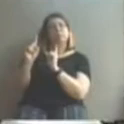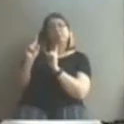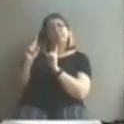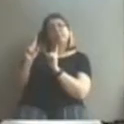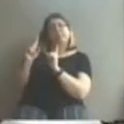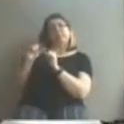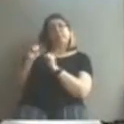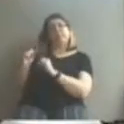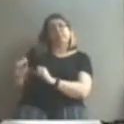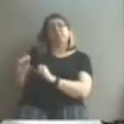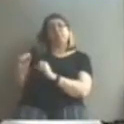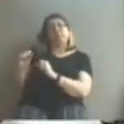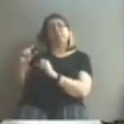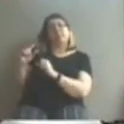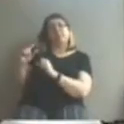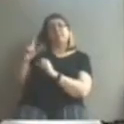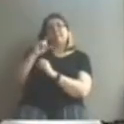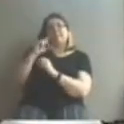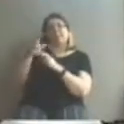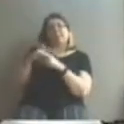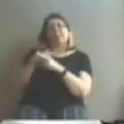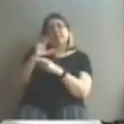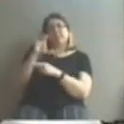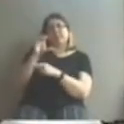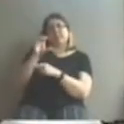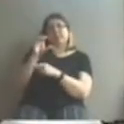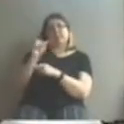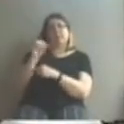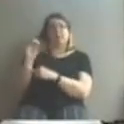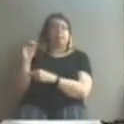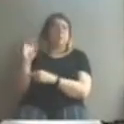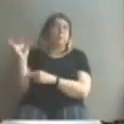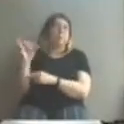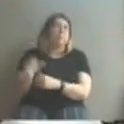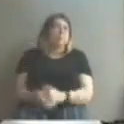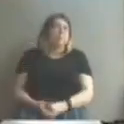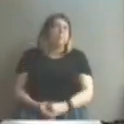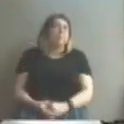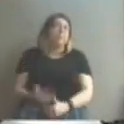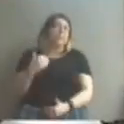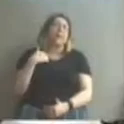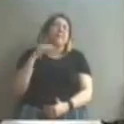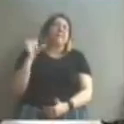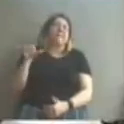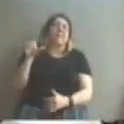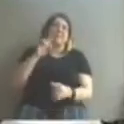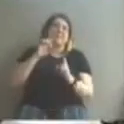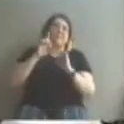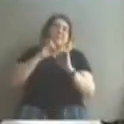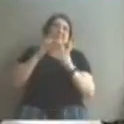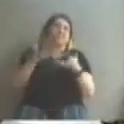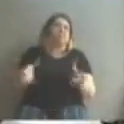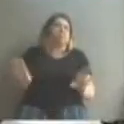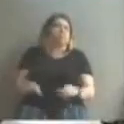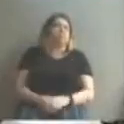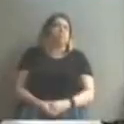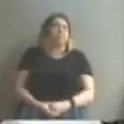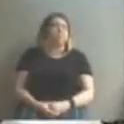would be strong candidates for interim chief academic officer as well. Okay. So we have had those conversations. All